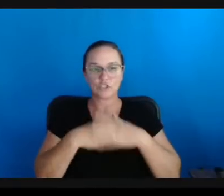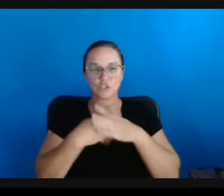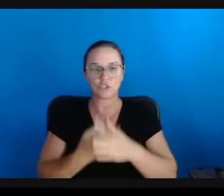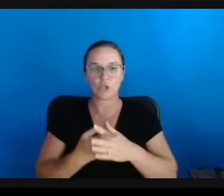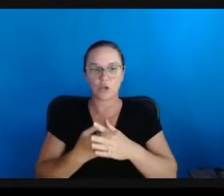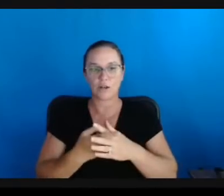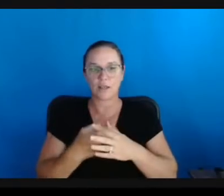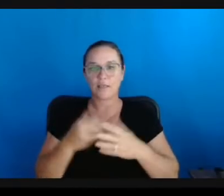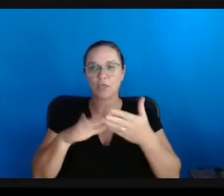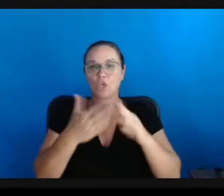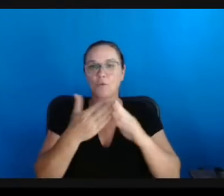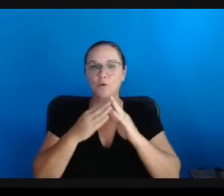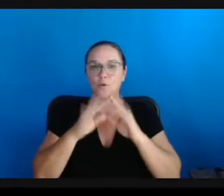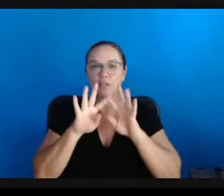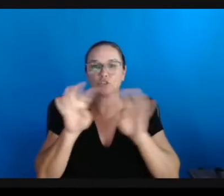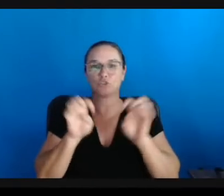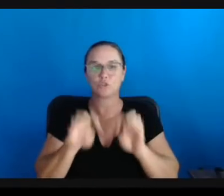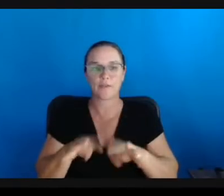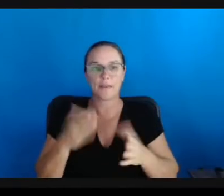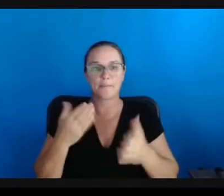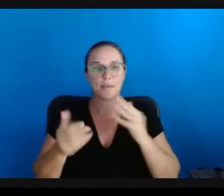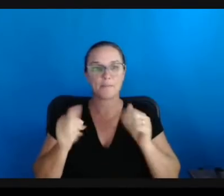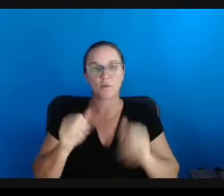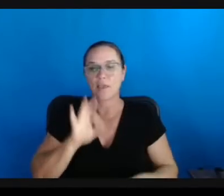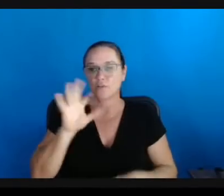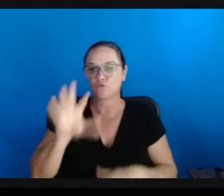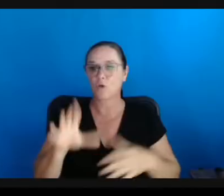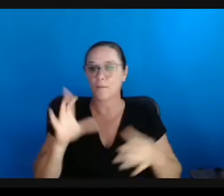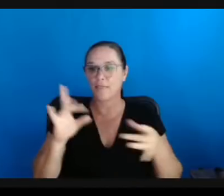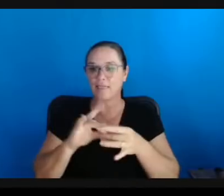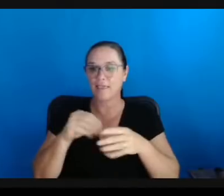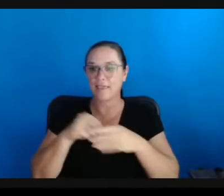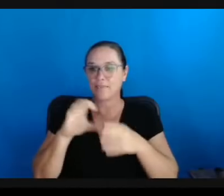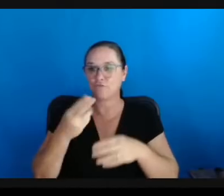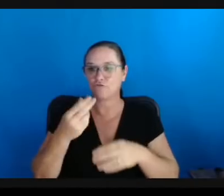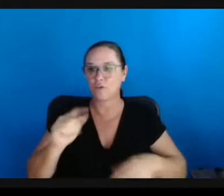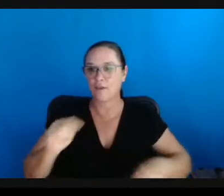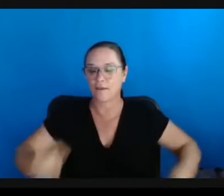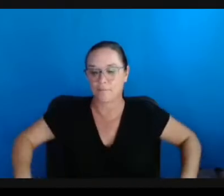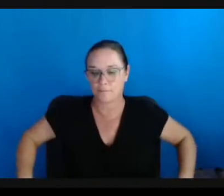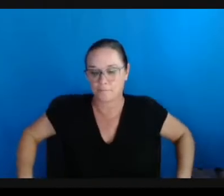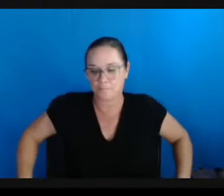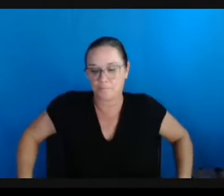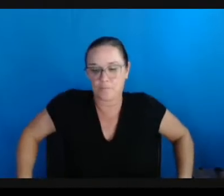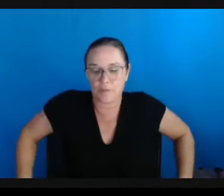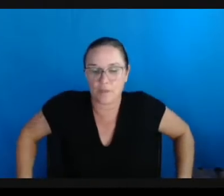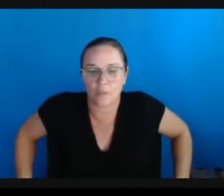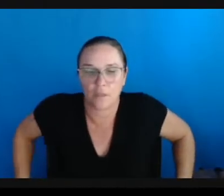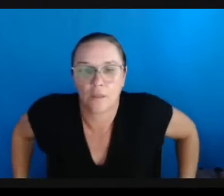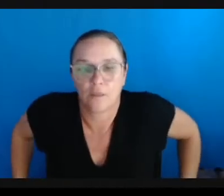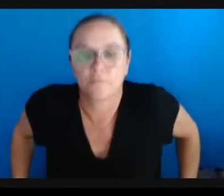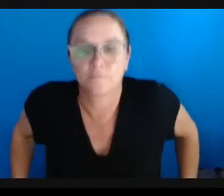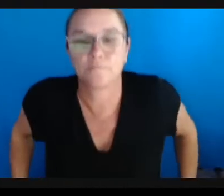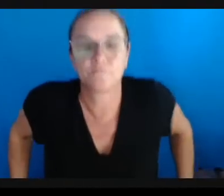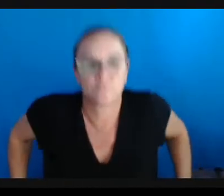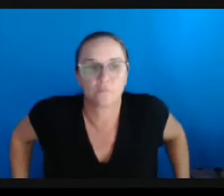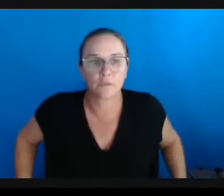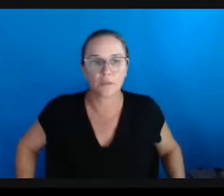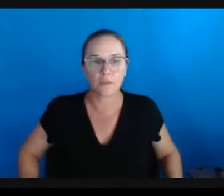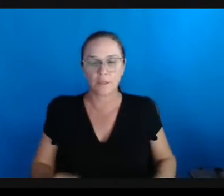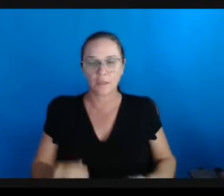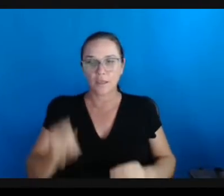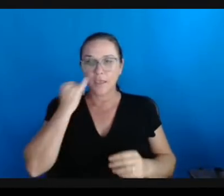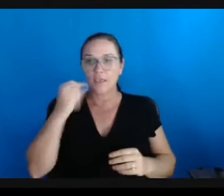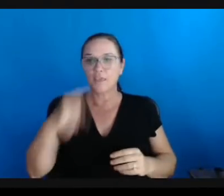survey. And so maybe we can drop a link in the chats here. And if you guys who are, especially